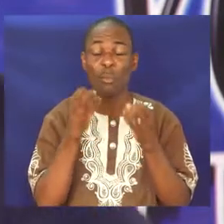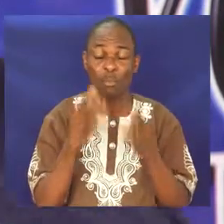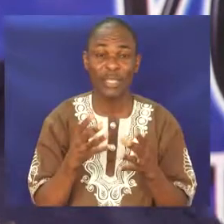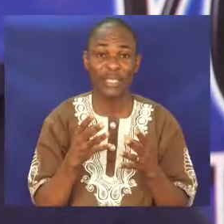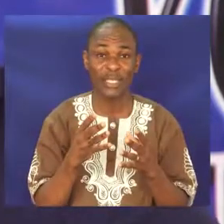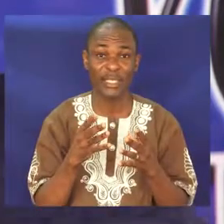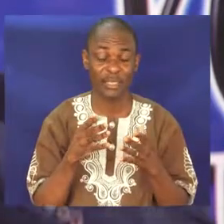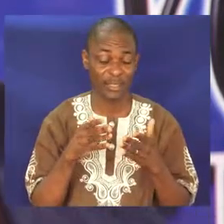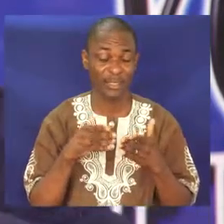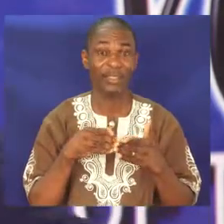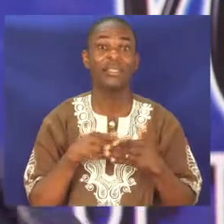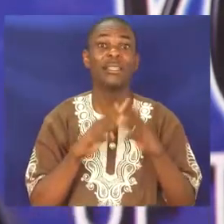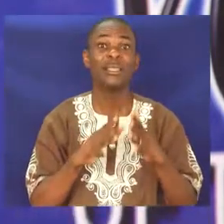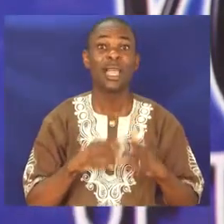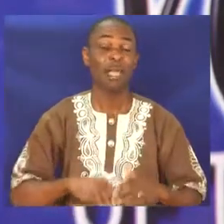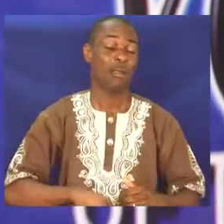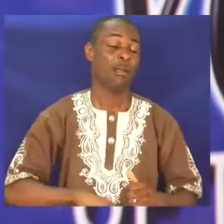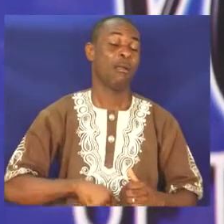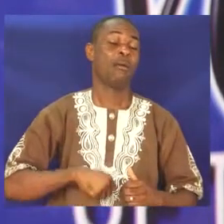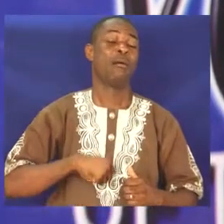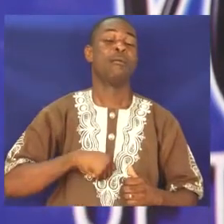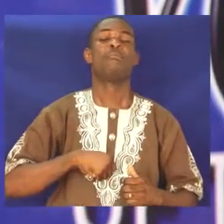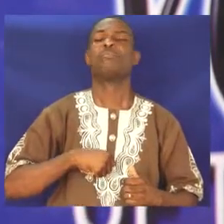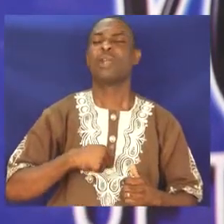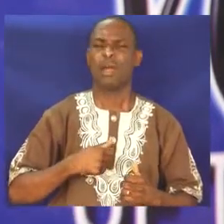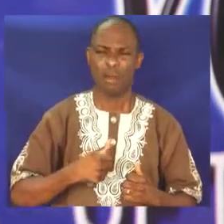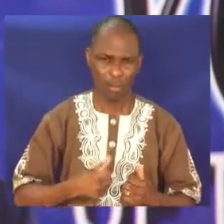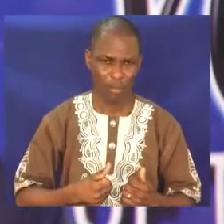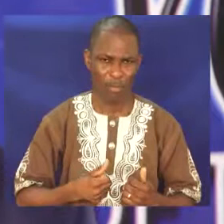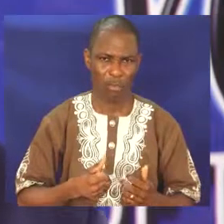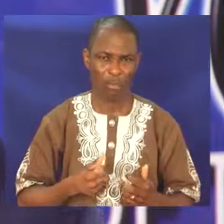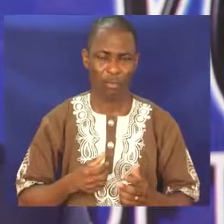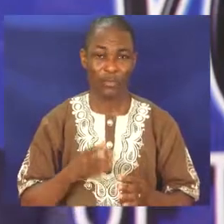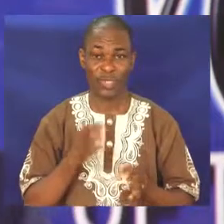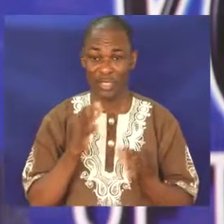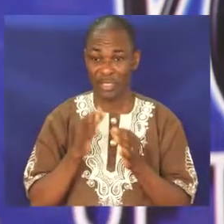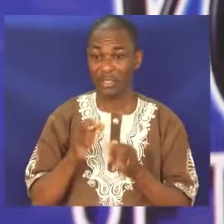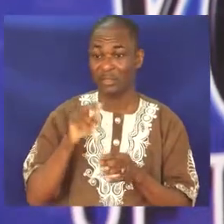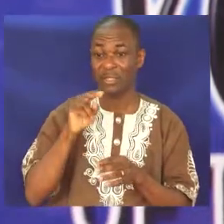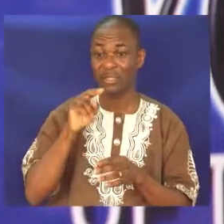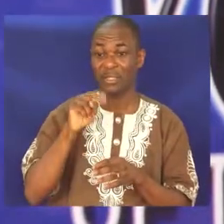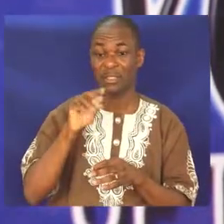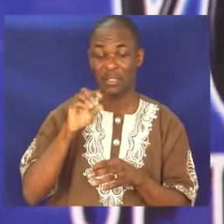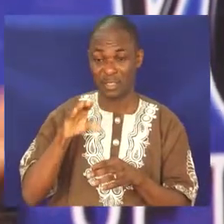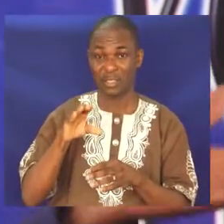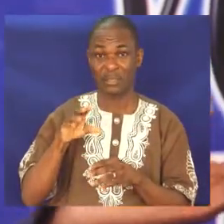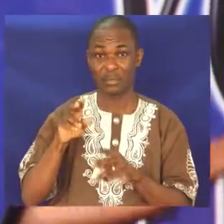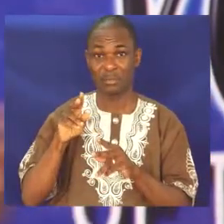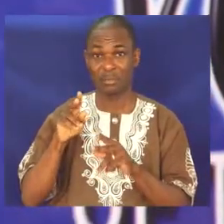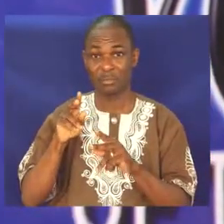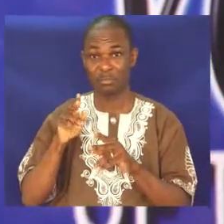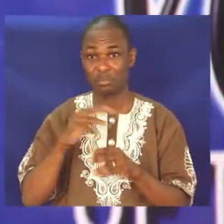a cocrocosum, and you journey a homaso. So now, South won't be our NDC, a buy more. So you say, I buy no, a